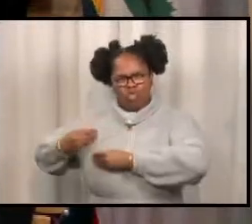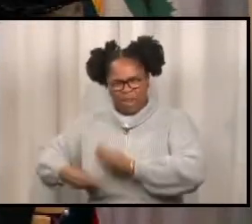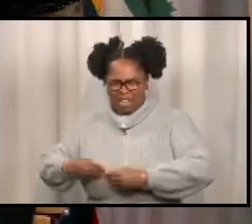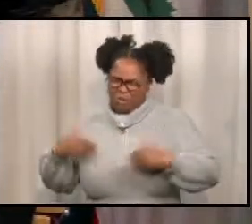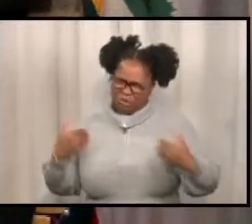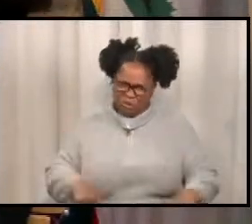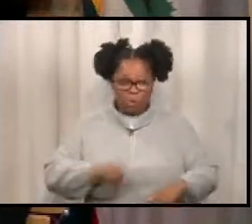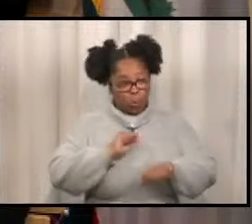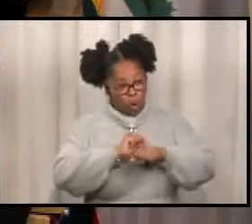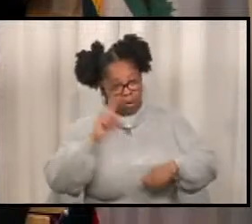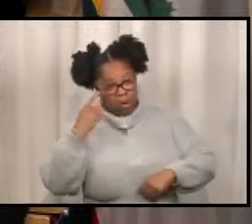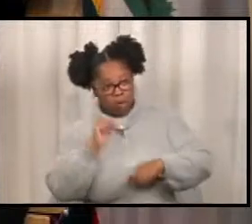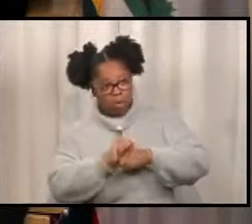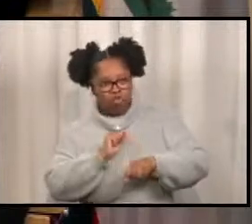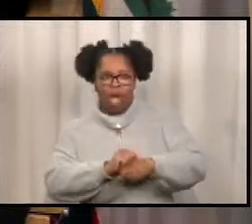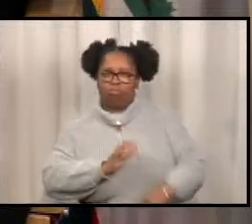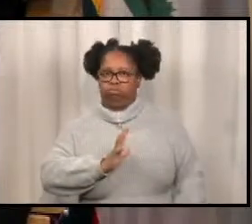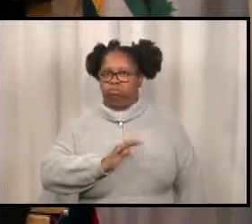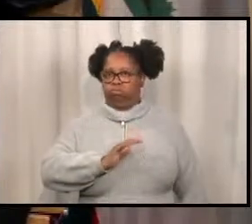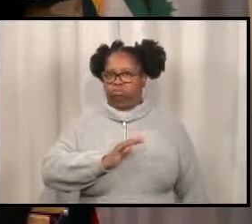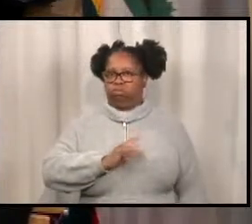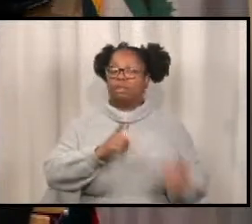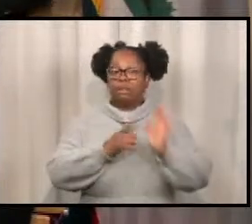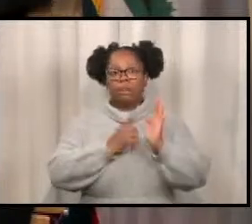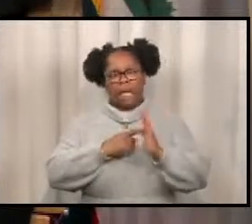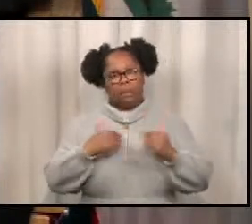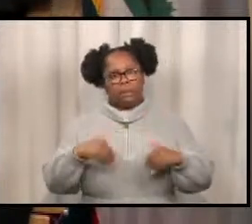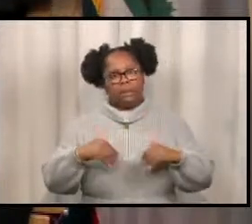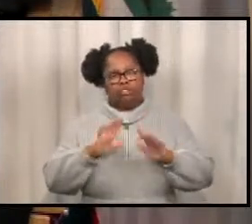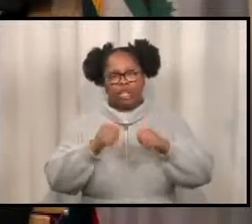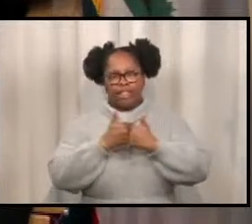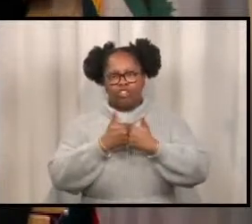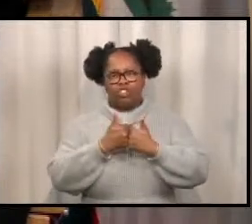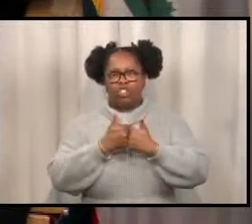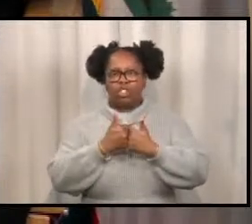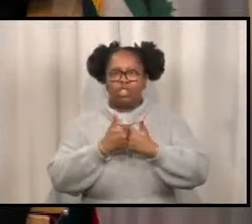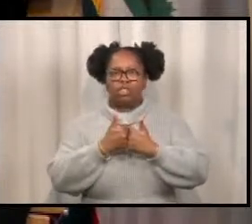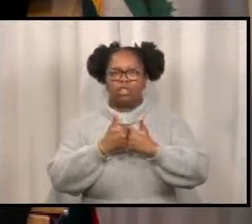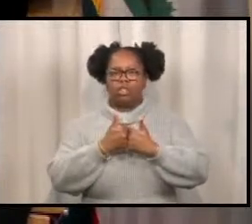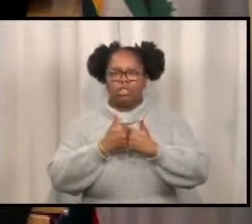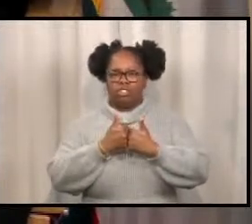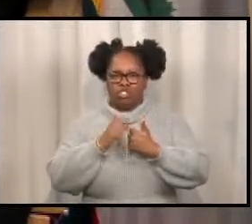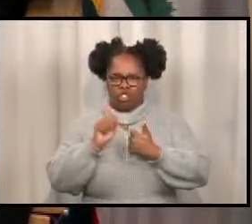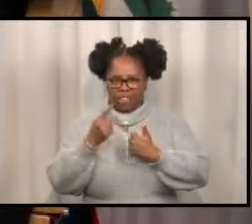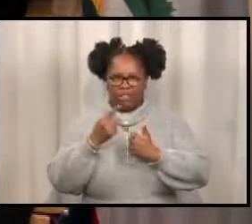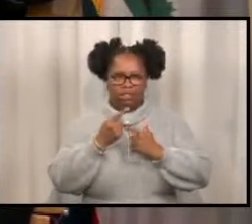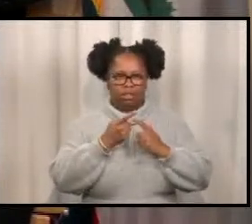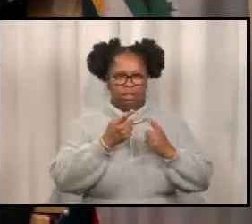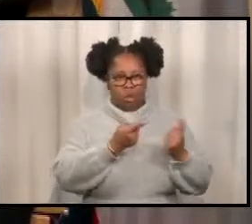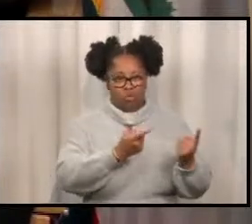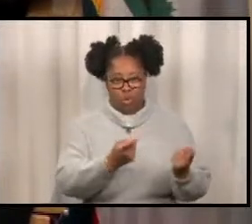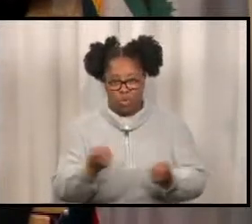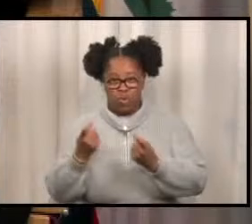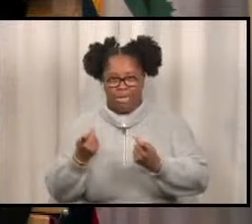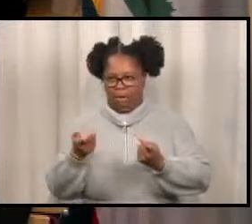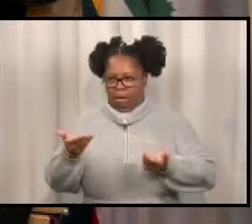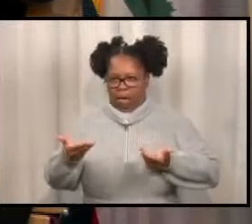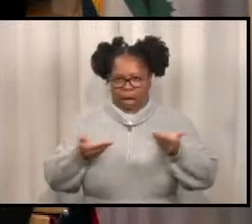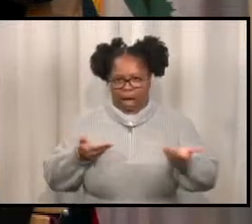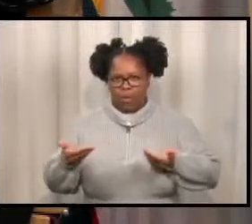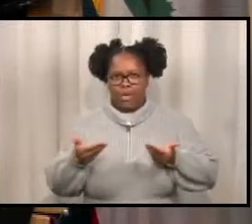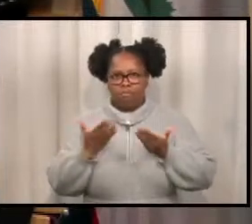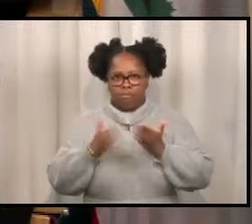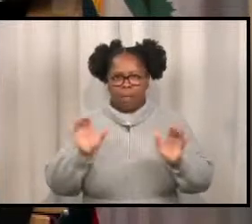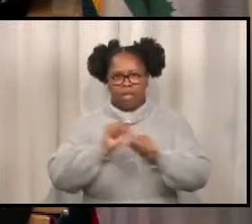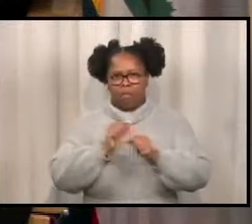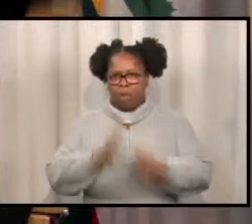work in government. Because I'll tell you, sometimes it's a challenge simply recruiting and hiring public